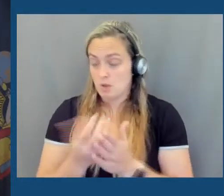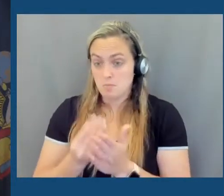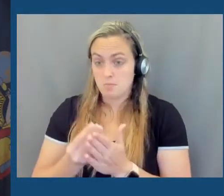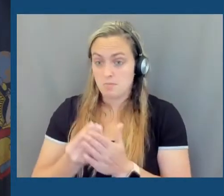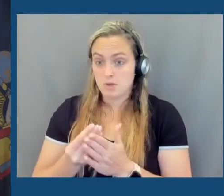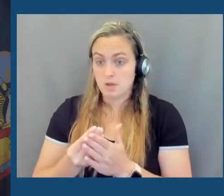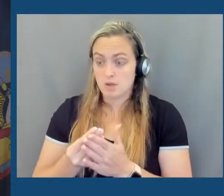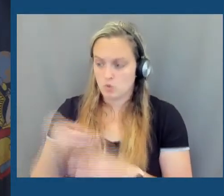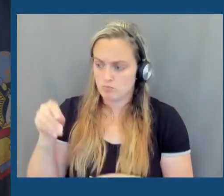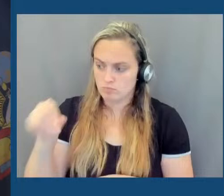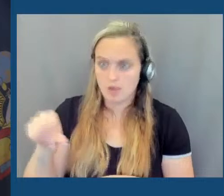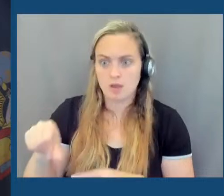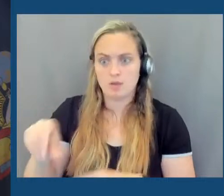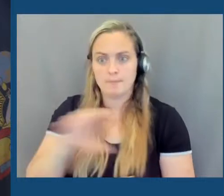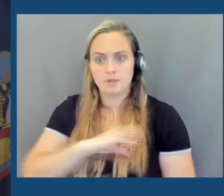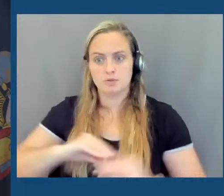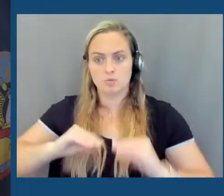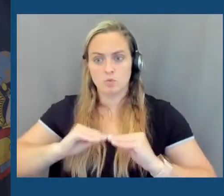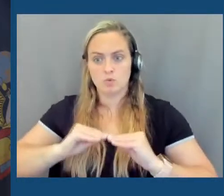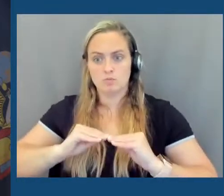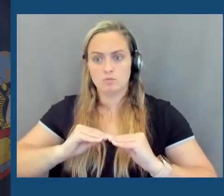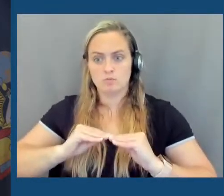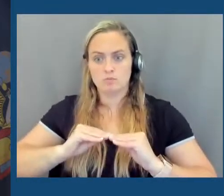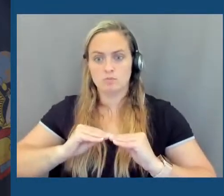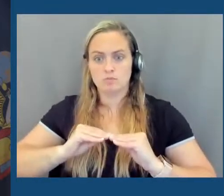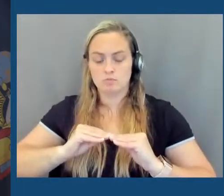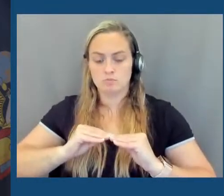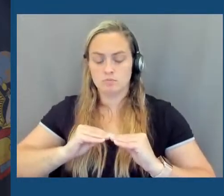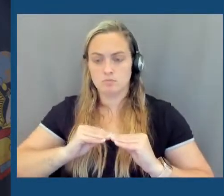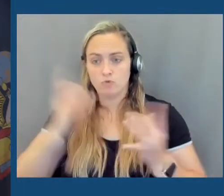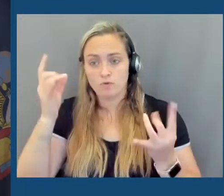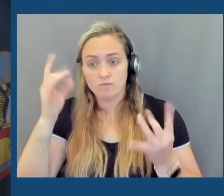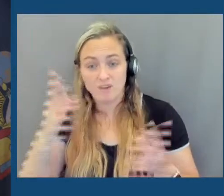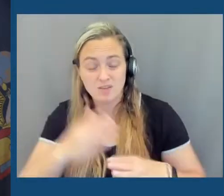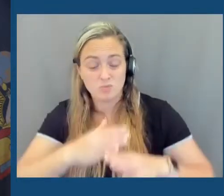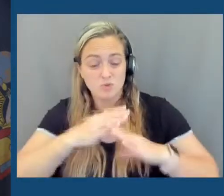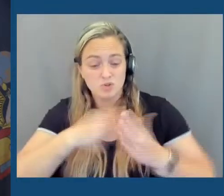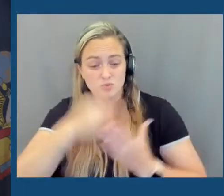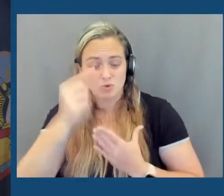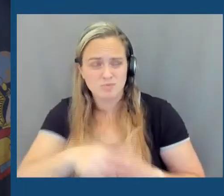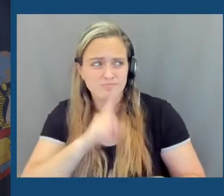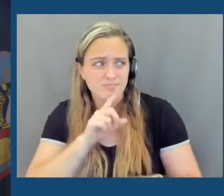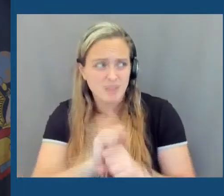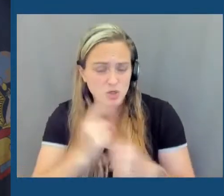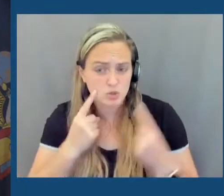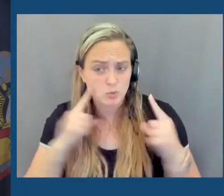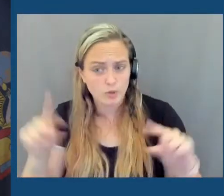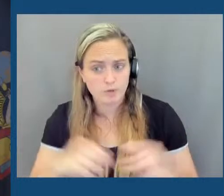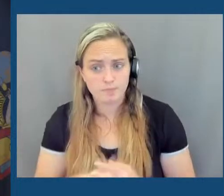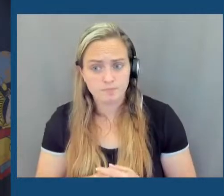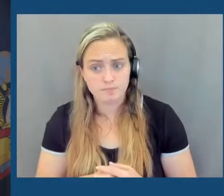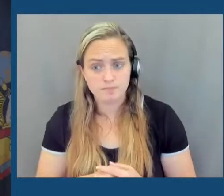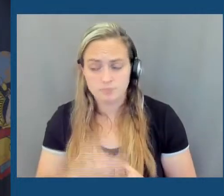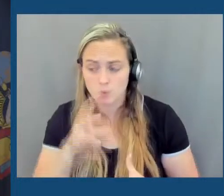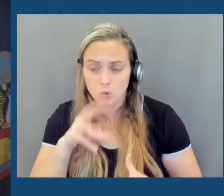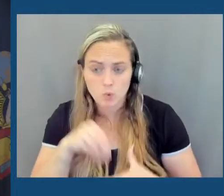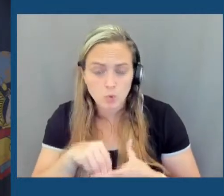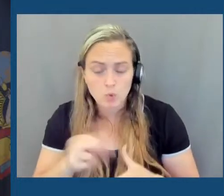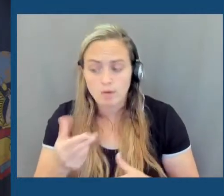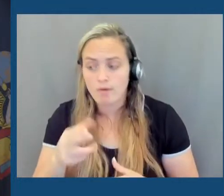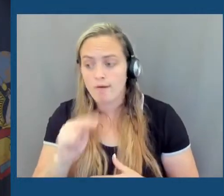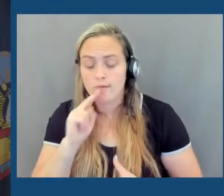the police and for violence prevention programs that actually work. This includes the